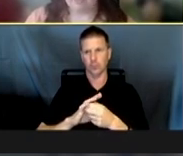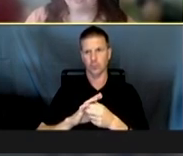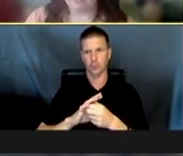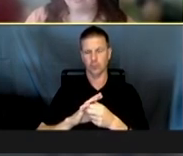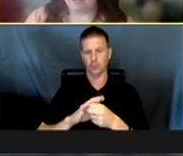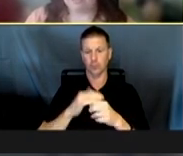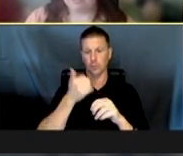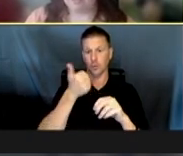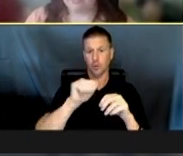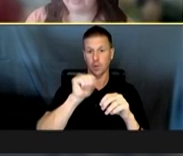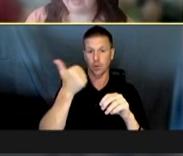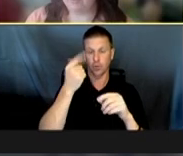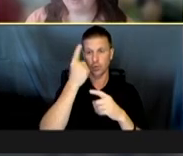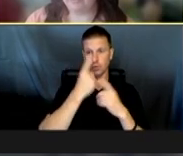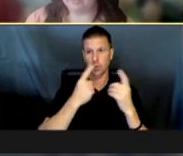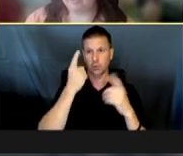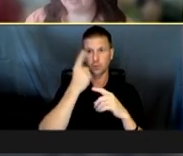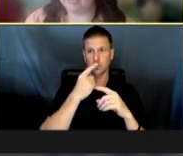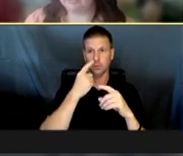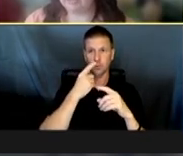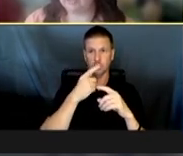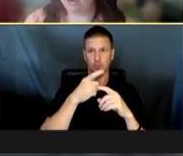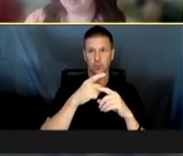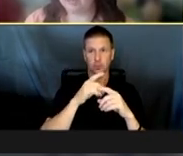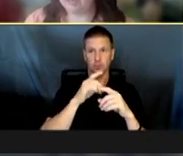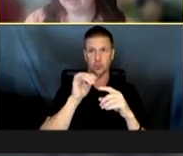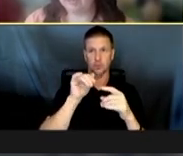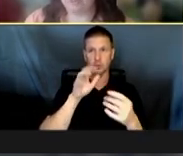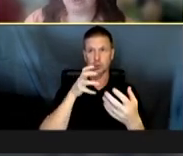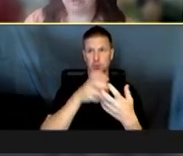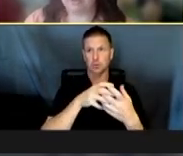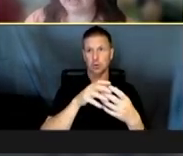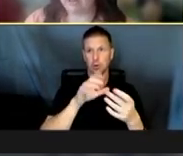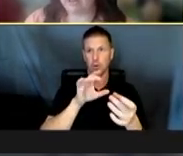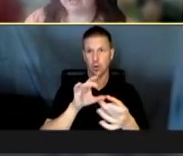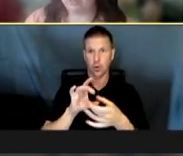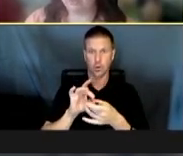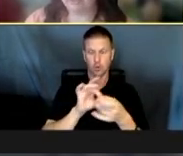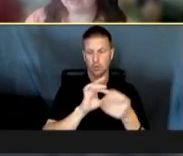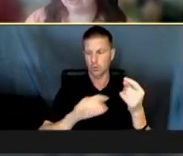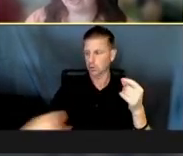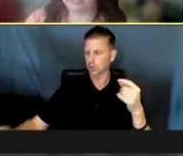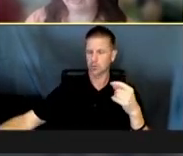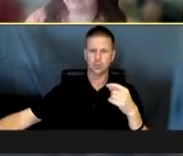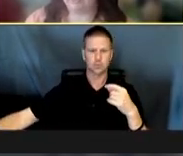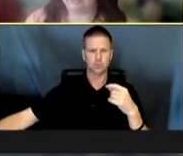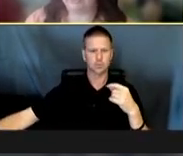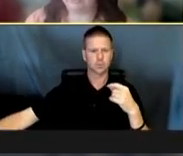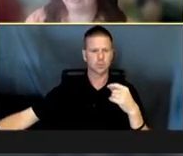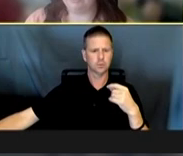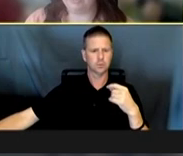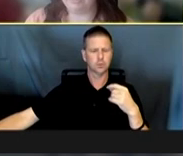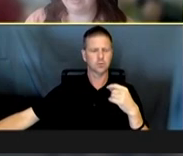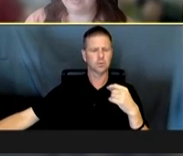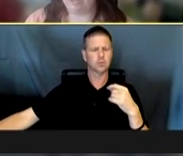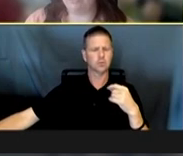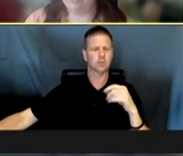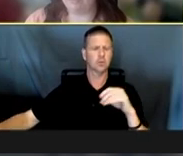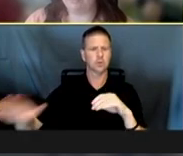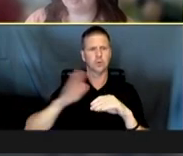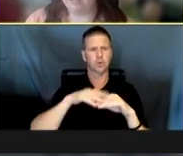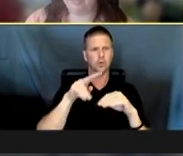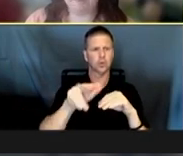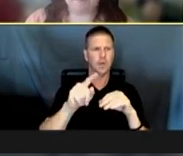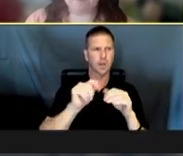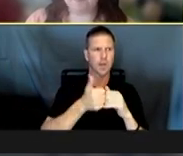Any other thoughts on that, with synchronizing, harmonizing, or dare I say the word synergy, on looking at how the